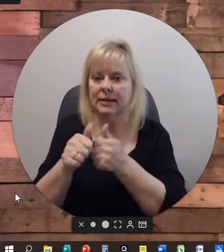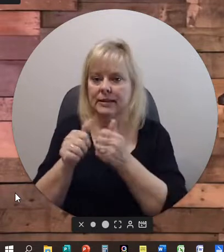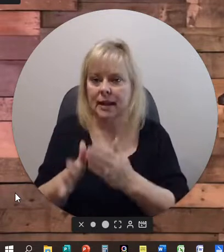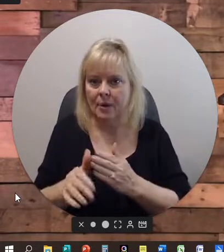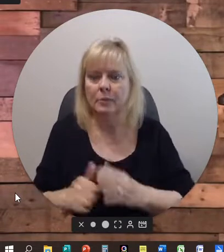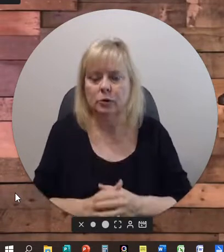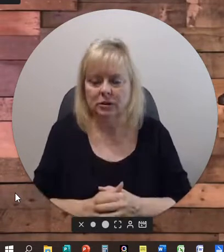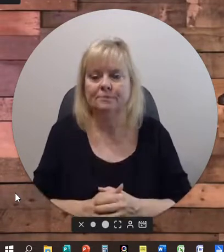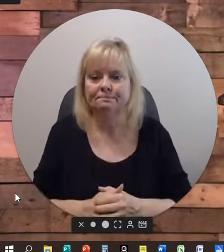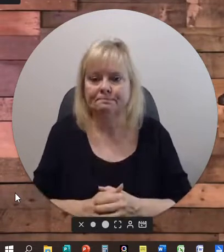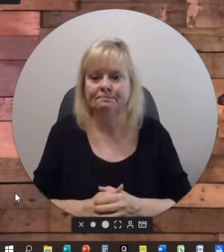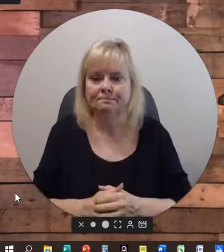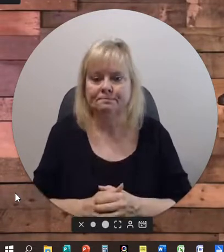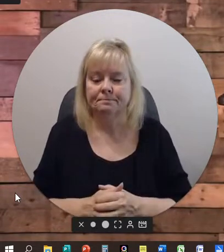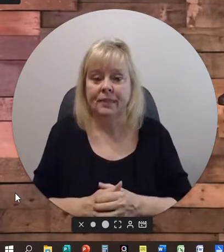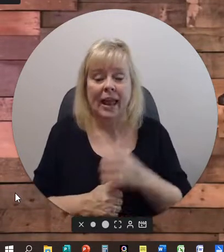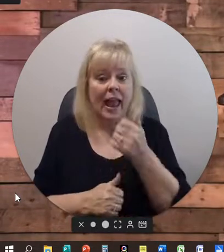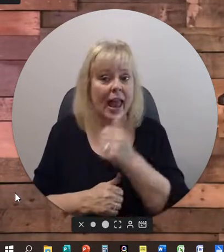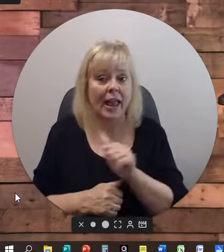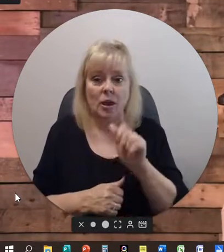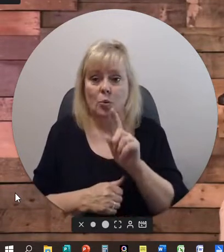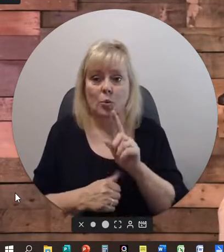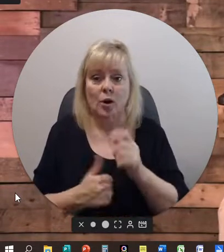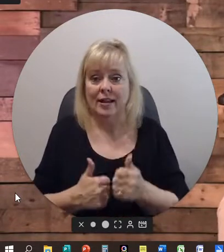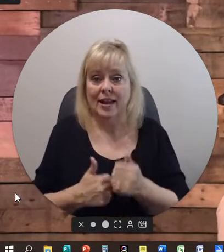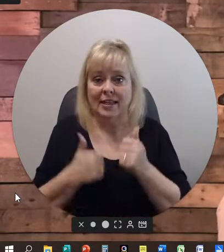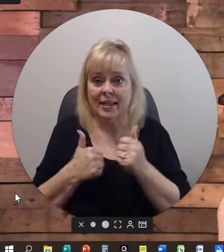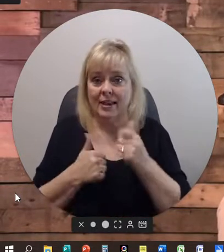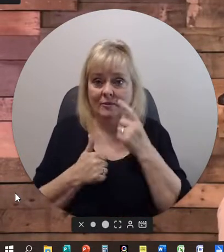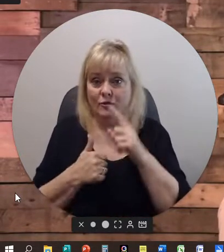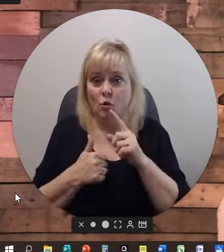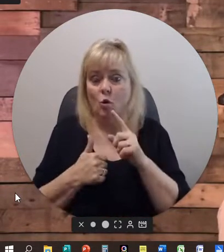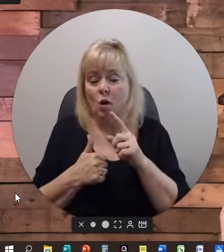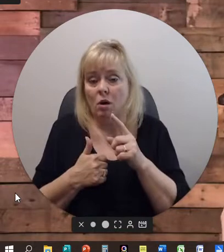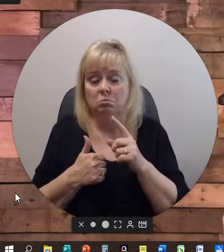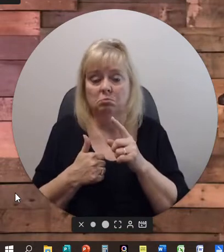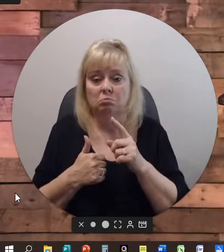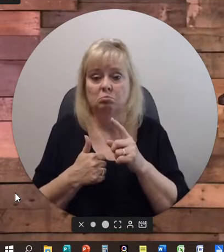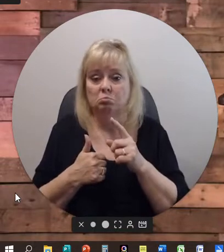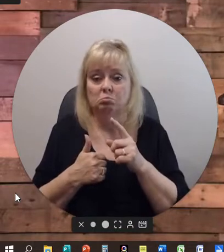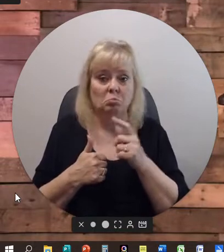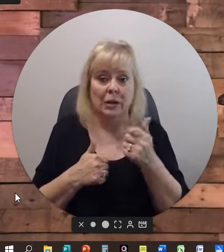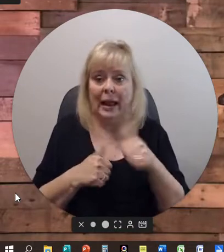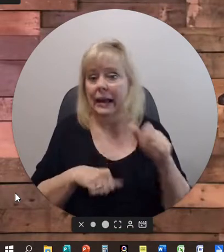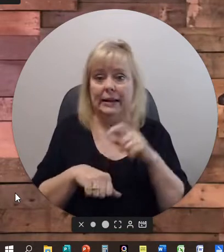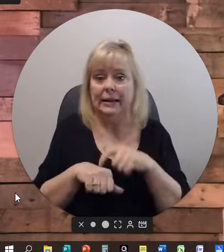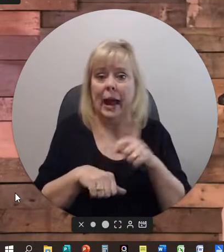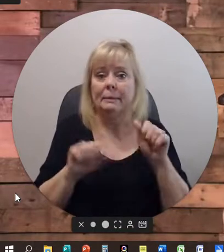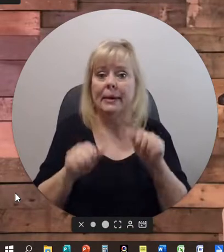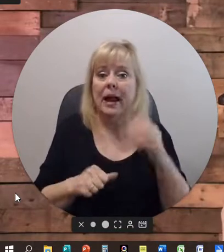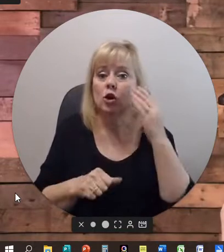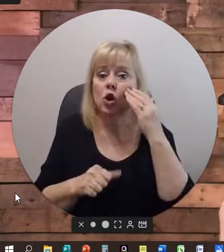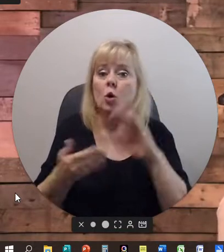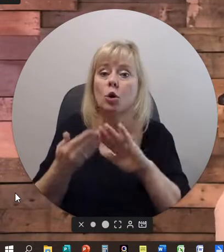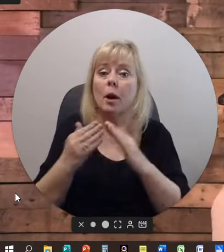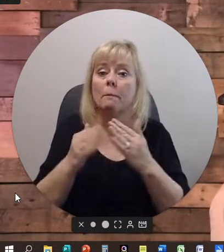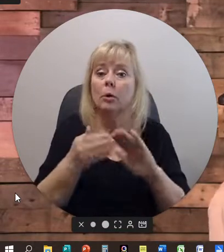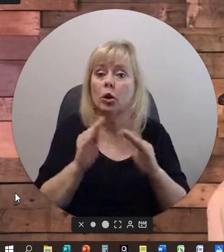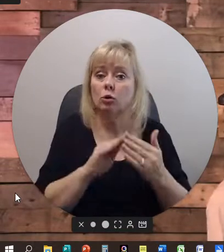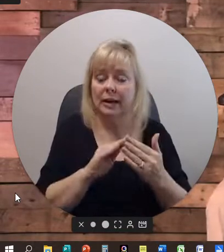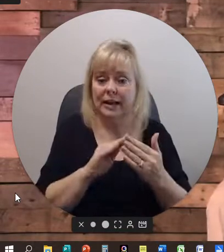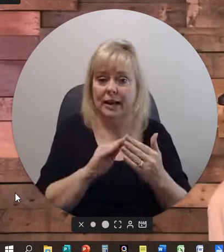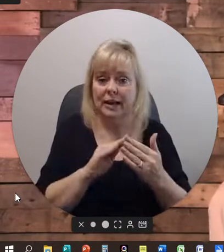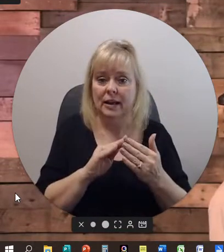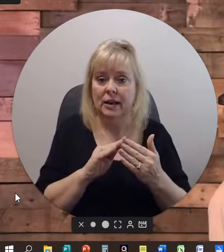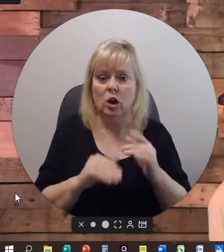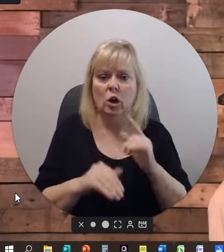And anyone who has lived for any significant length of time can tell you that community is an incredibly